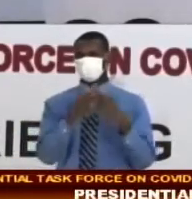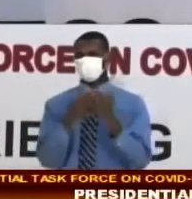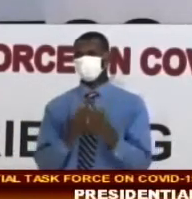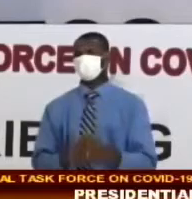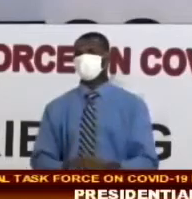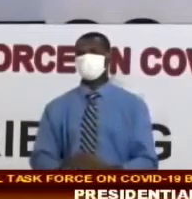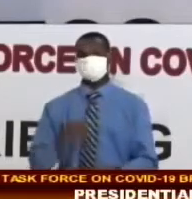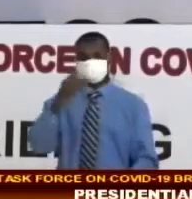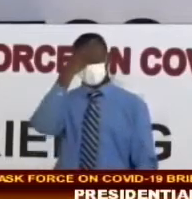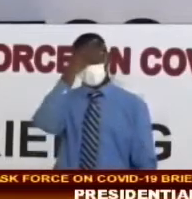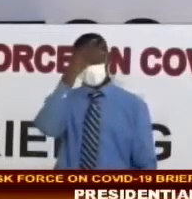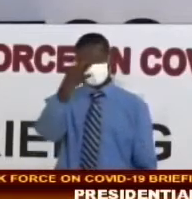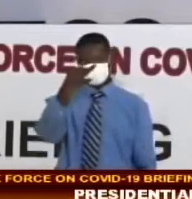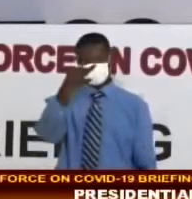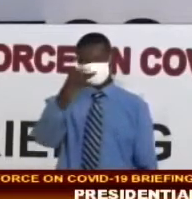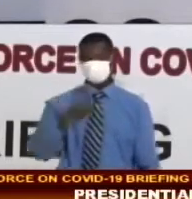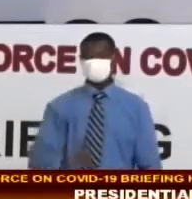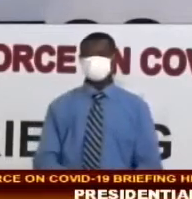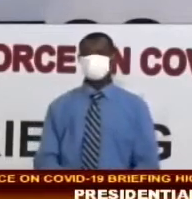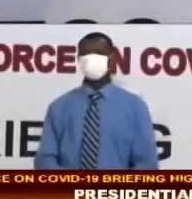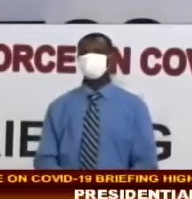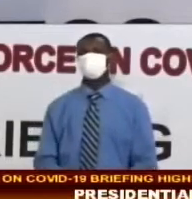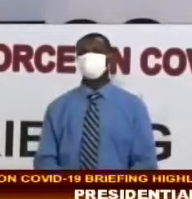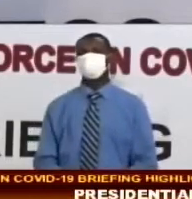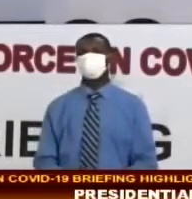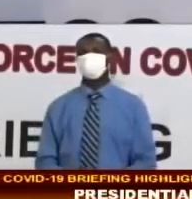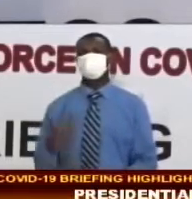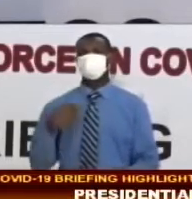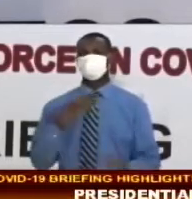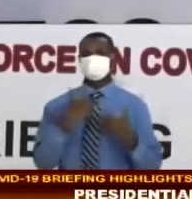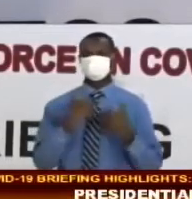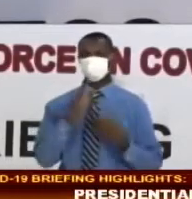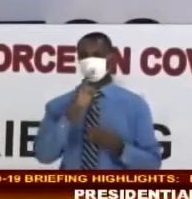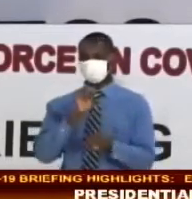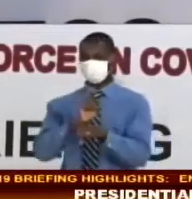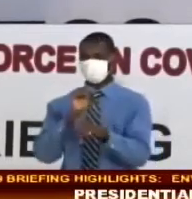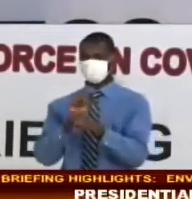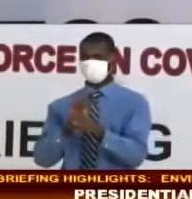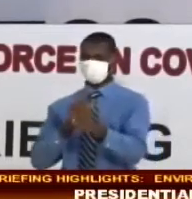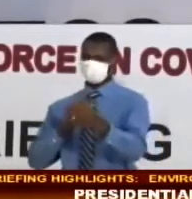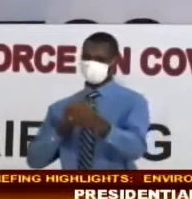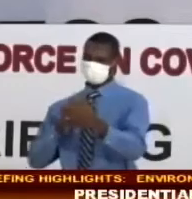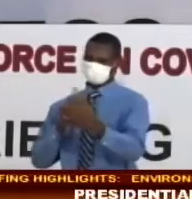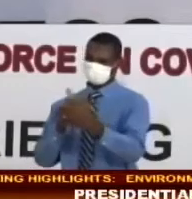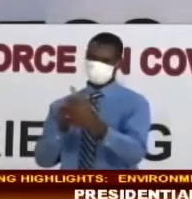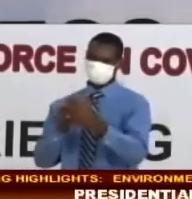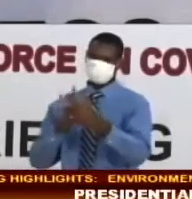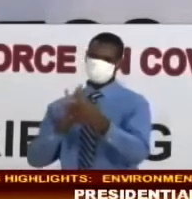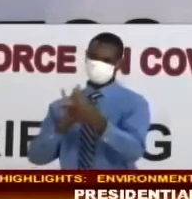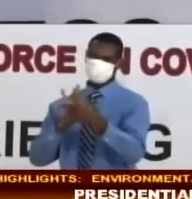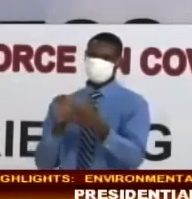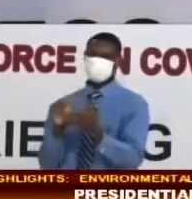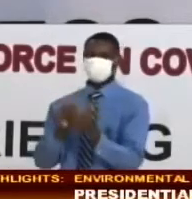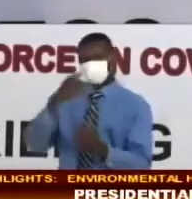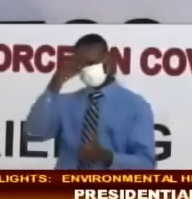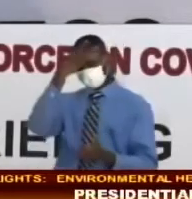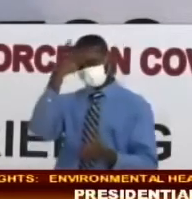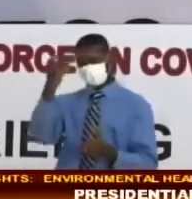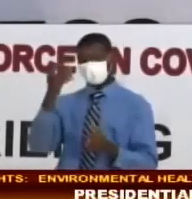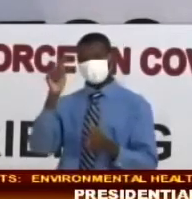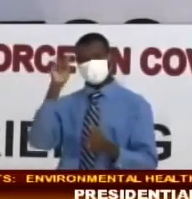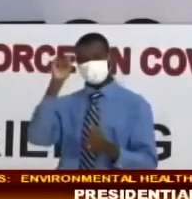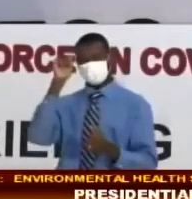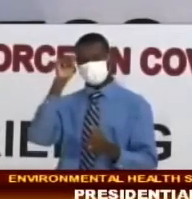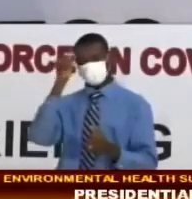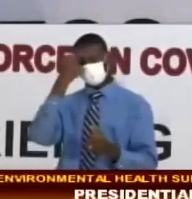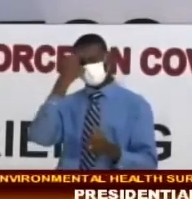Kano. So we have been working quite closely with the state authorities in Kano. Over the